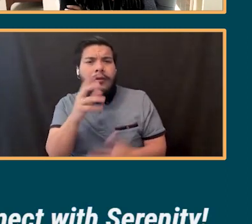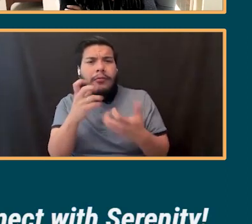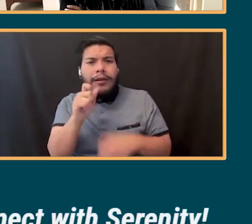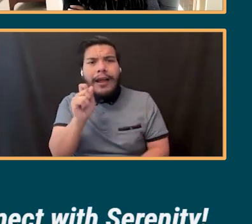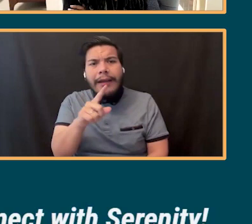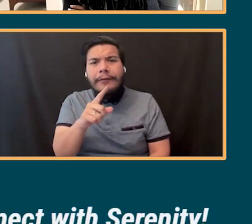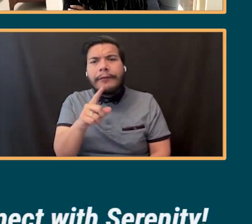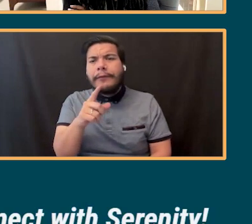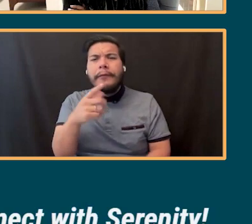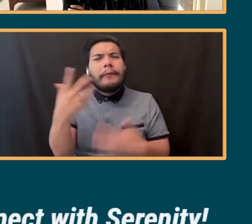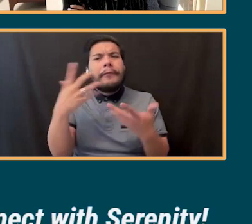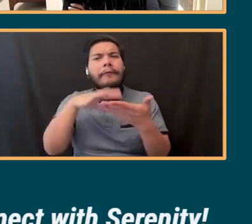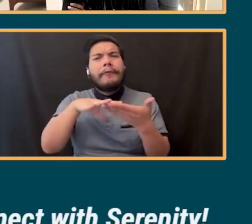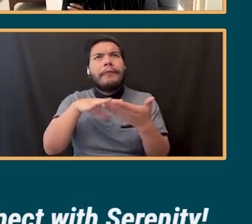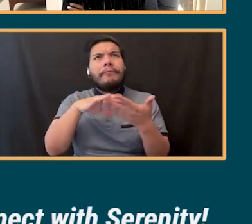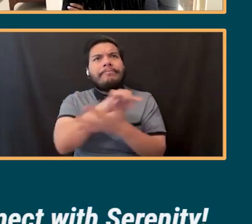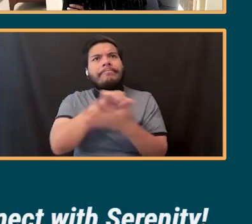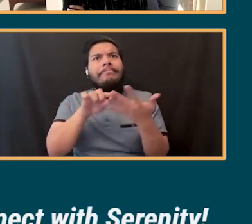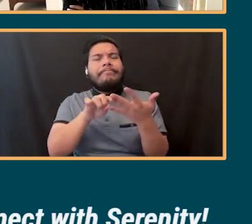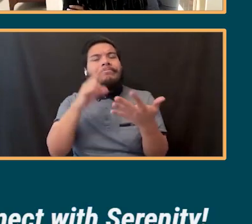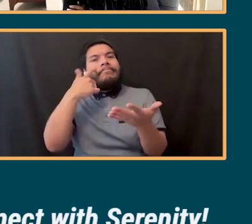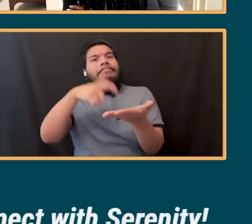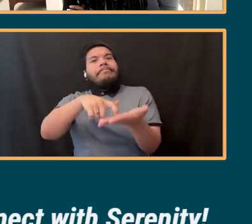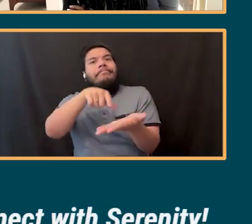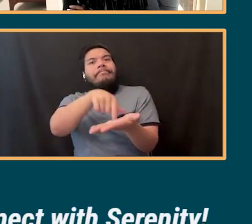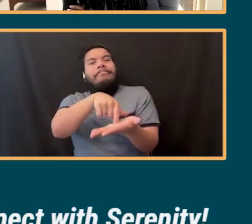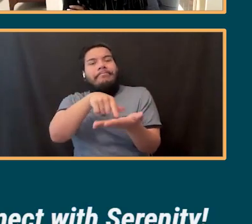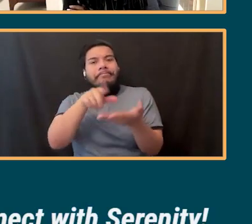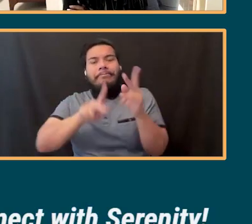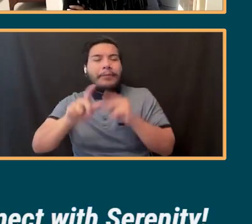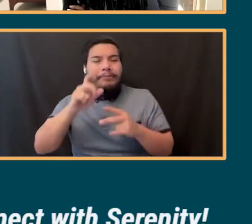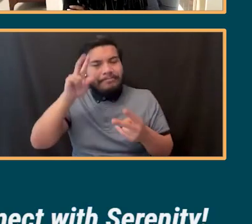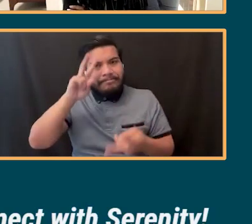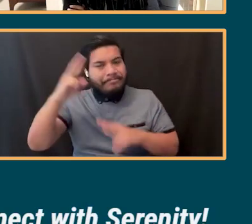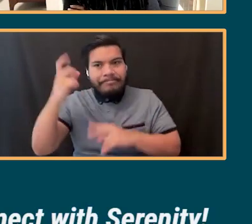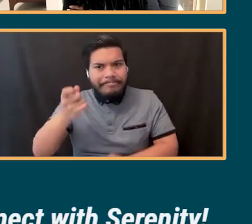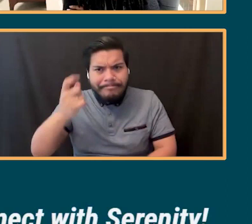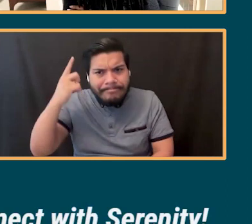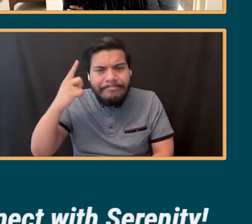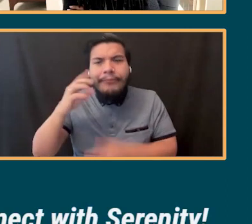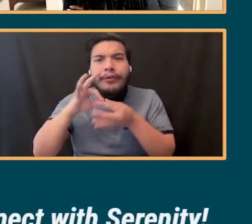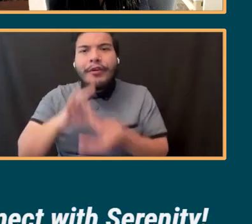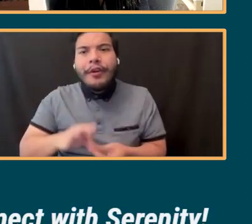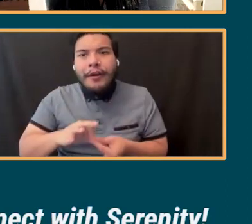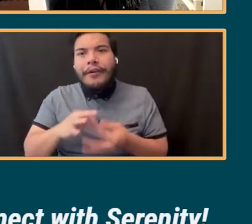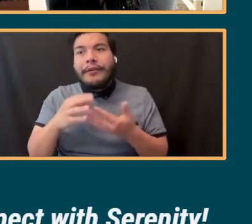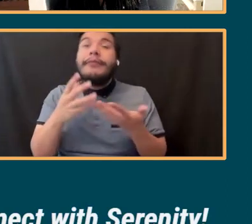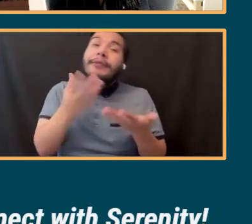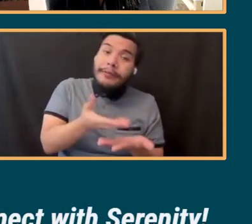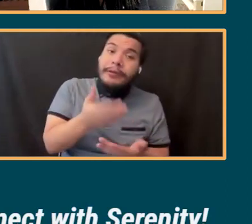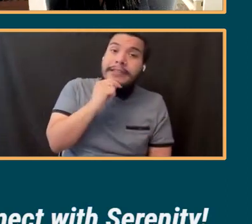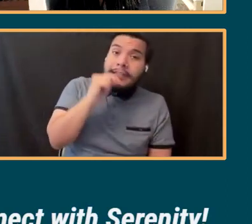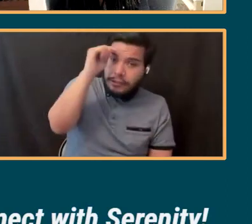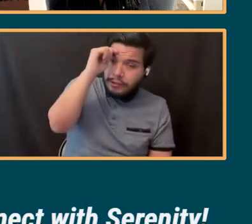you've learned about what people don't understand about being, one, a teenager, but two,